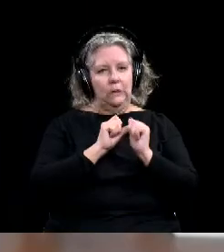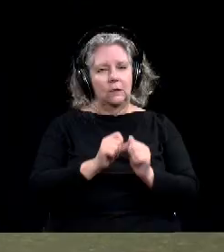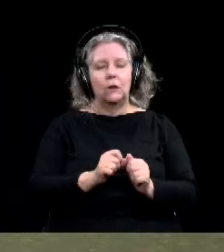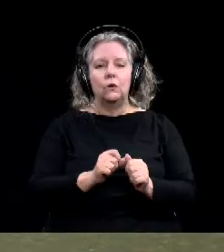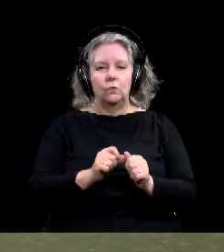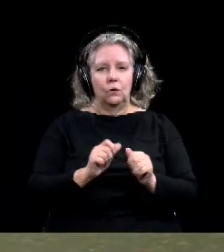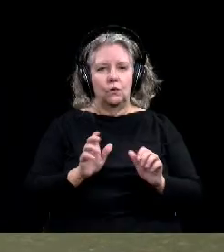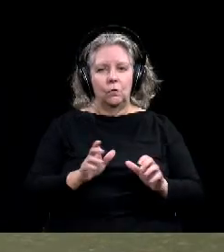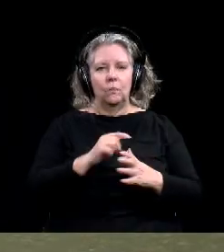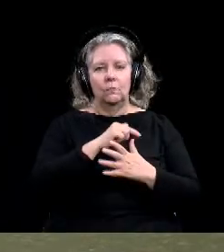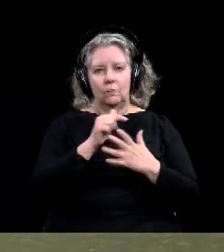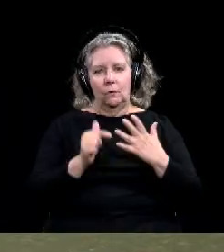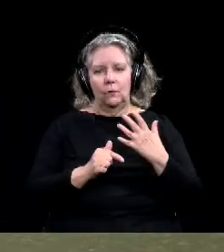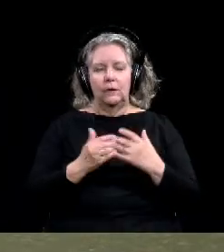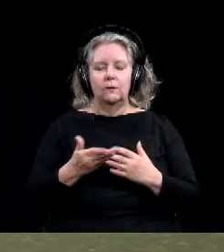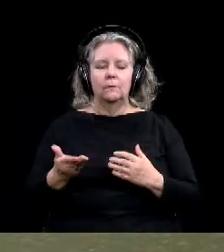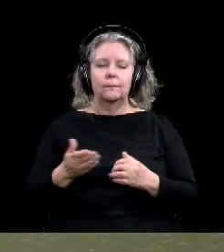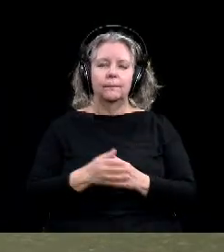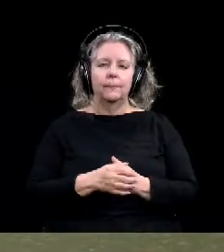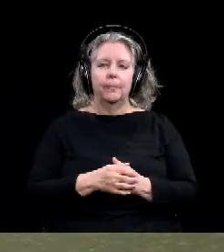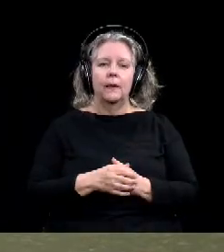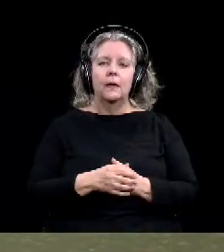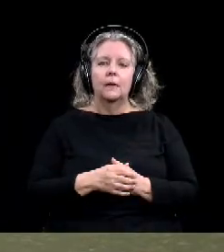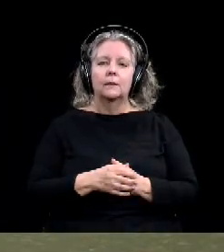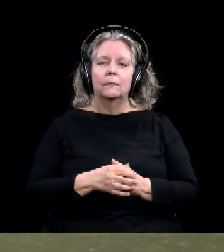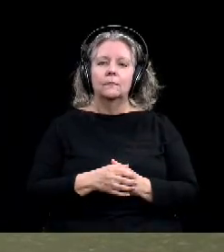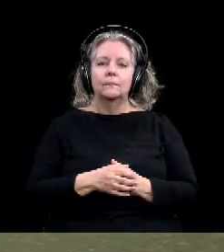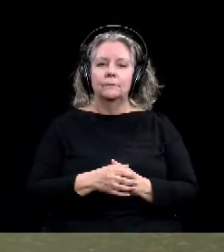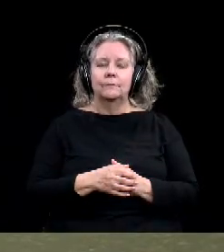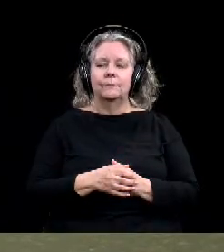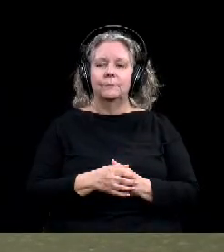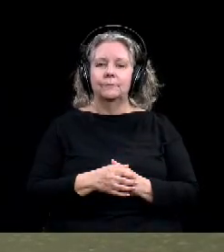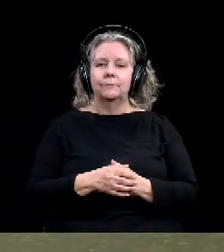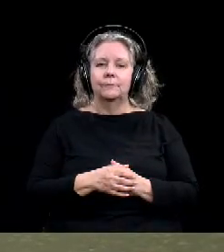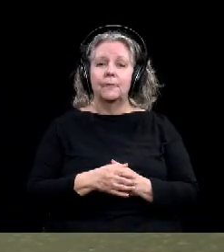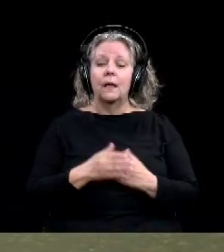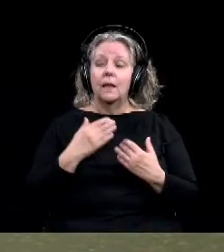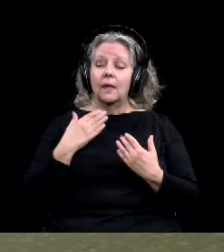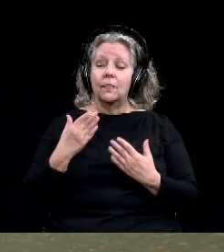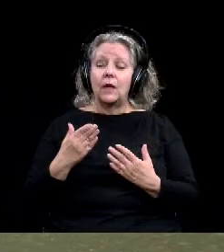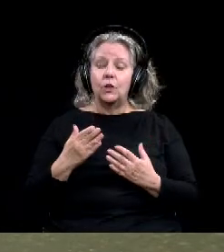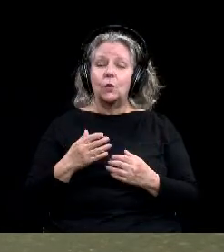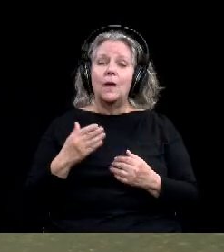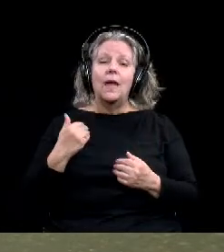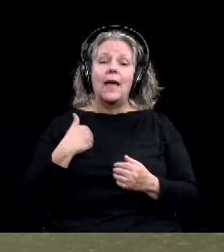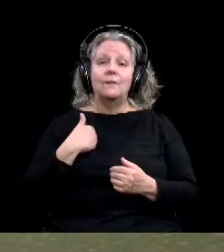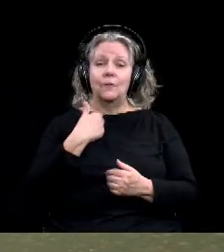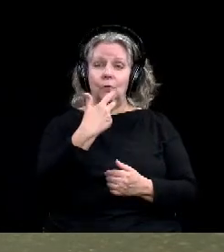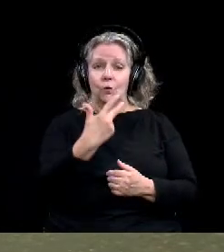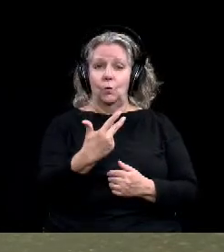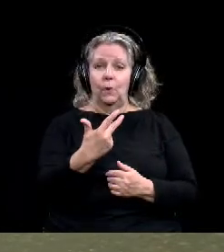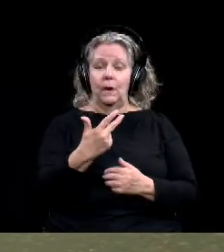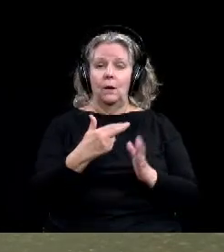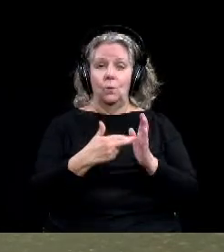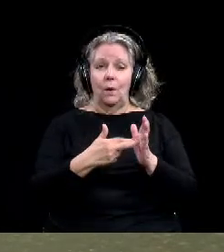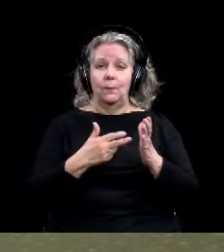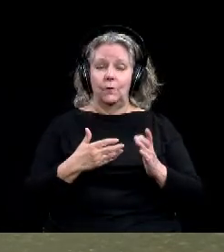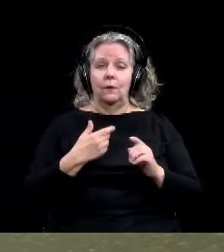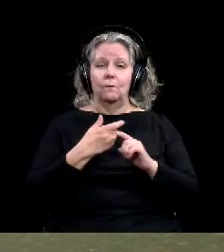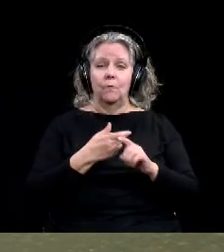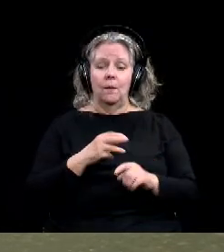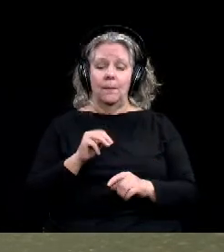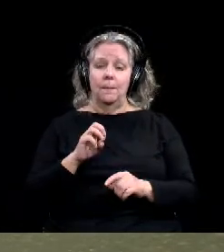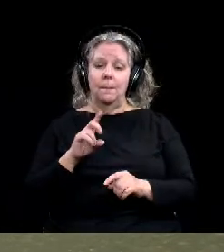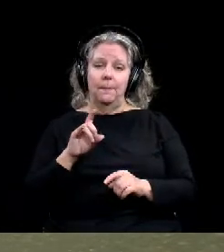you, Dr. Becker. Okay, we have 3 media representatives on the phone on the Zoom call that have registered. We have Rihanna Sagert with